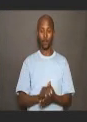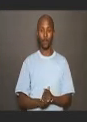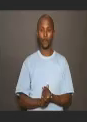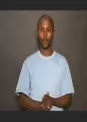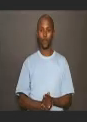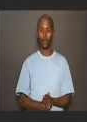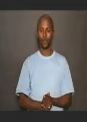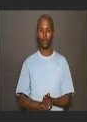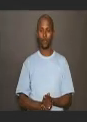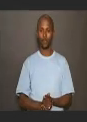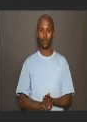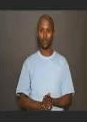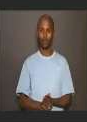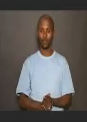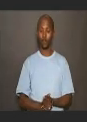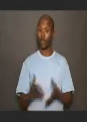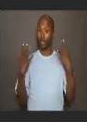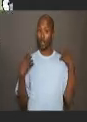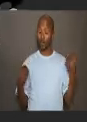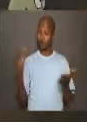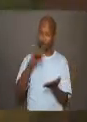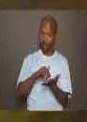Let's get back to our lesson.